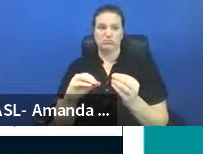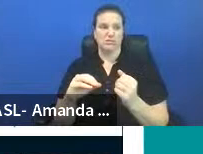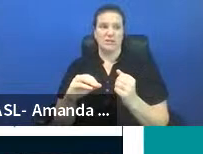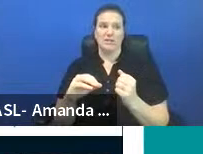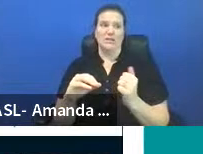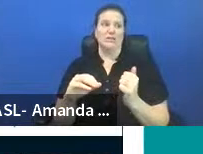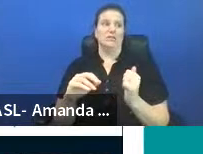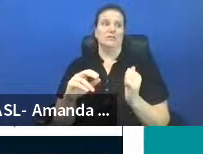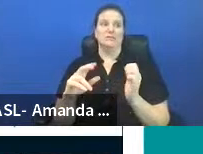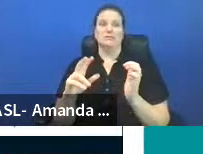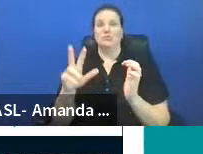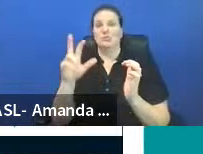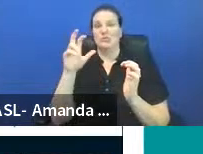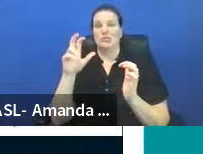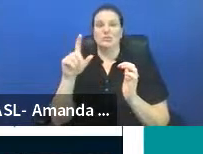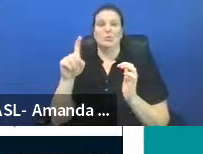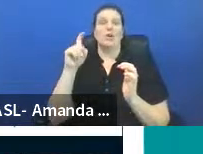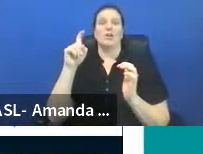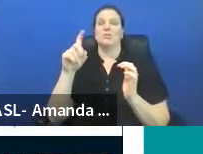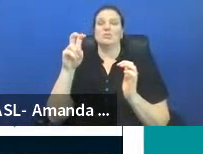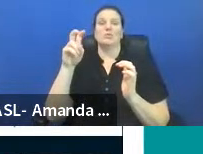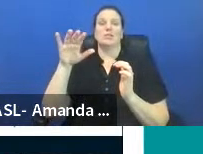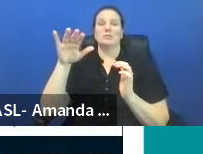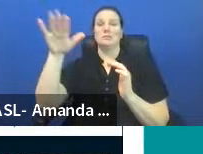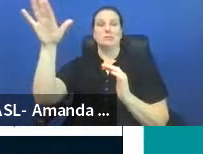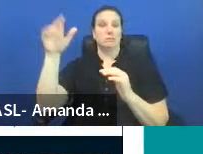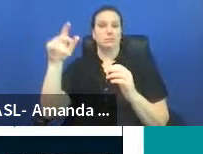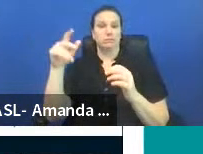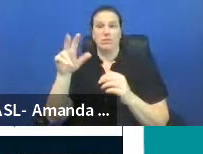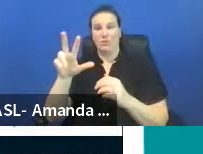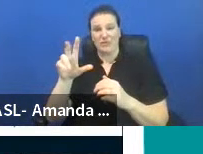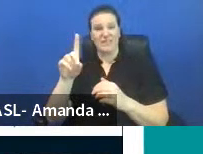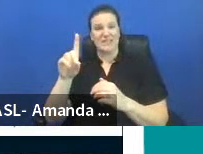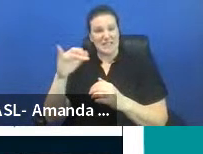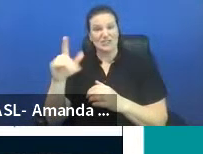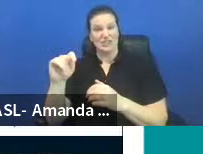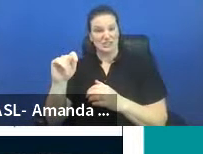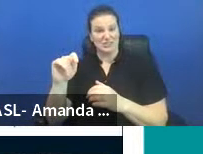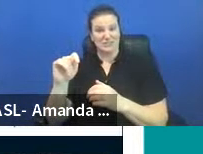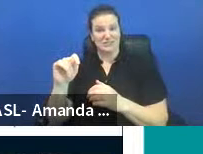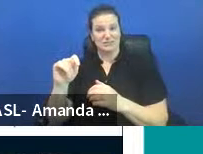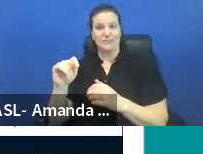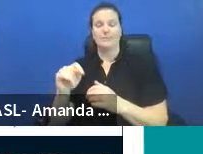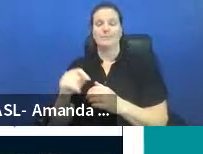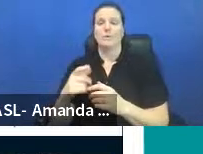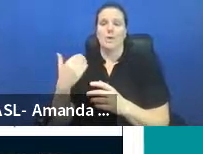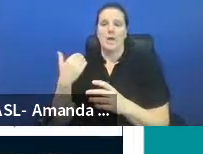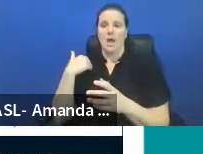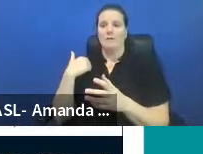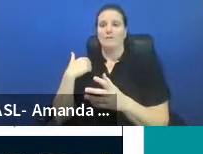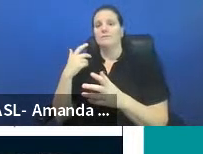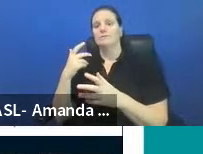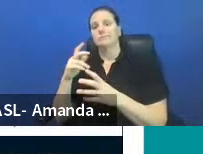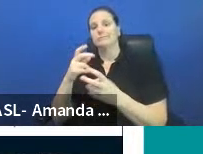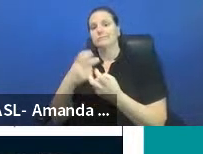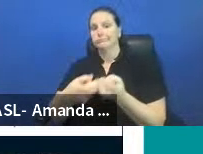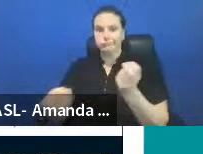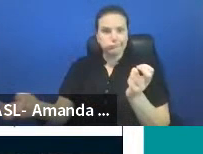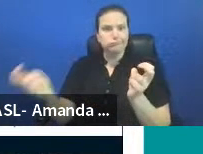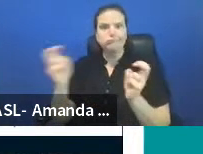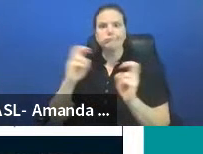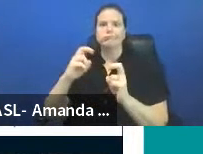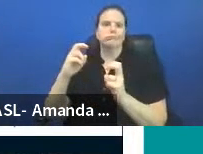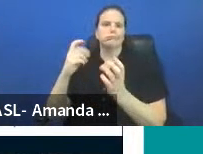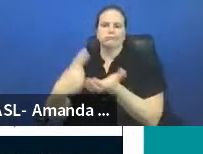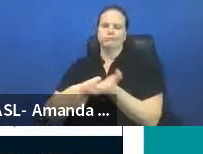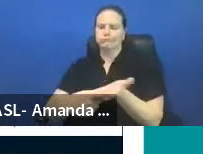digits. So we also had a congressional roundtable where